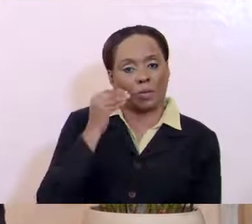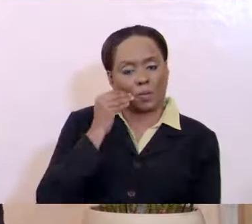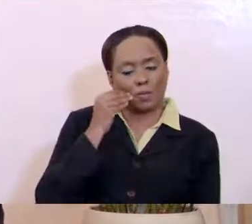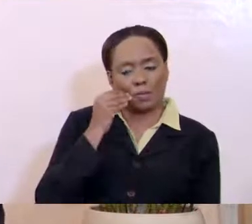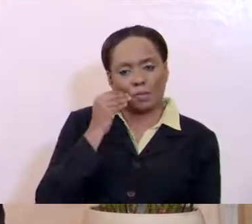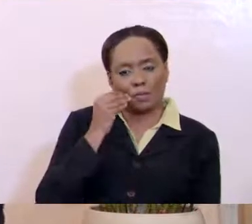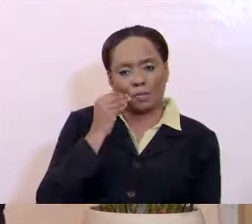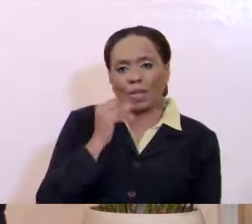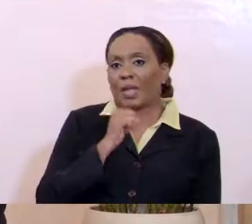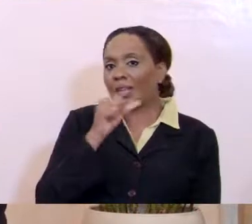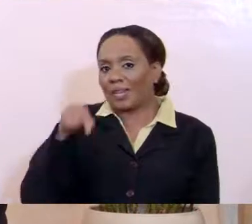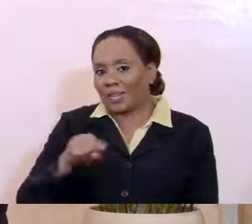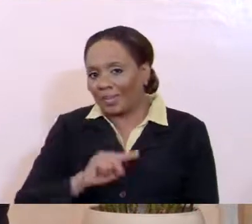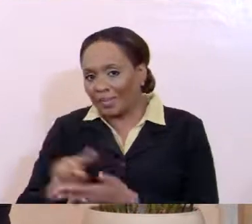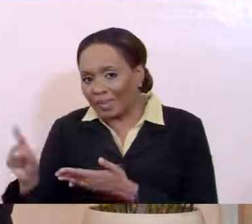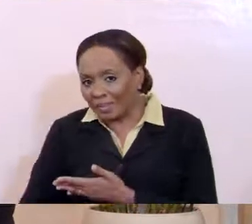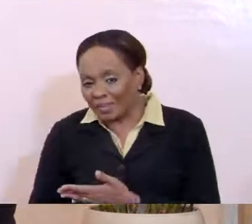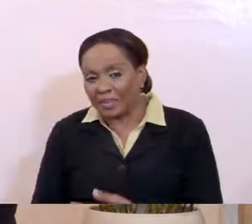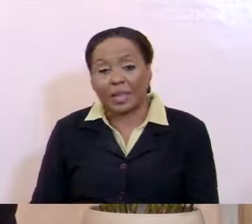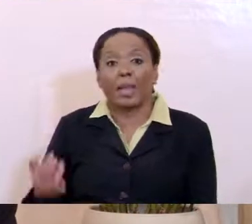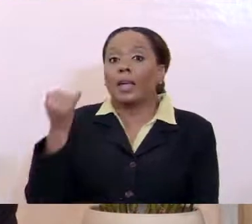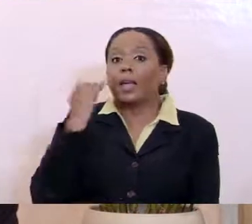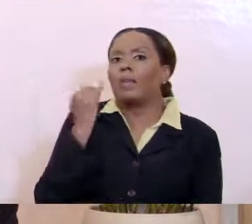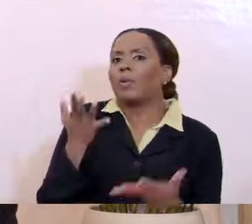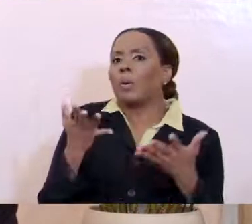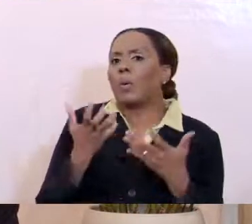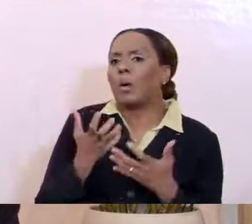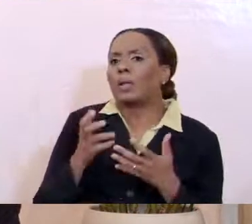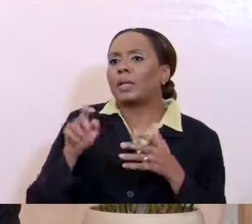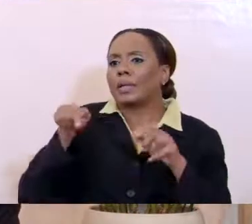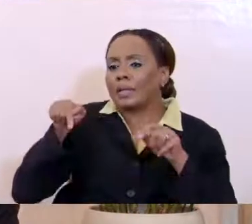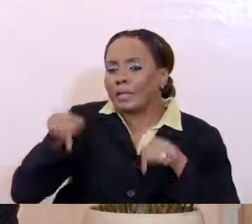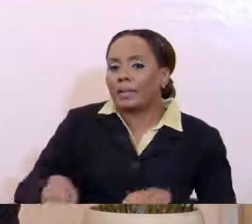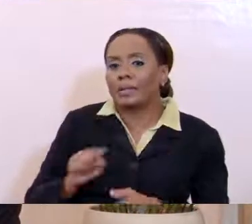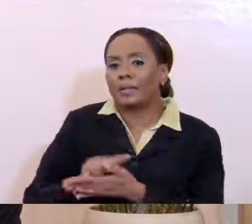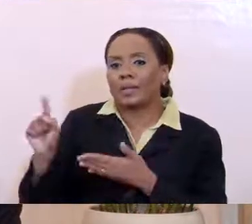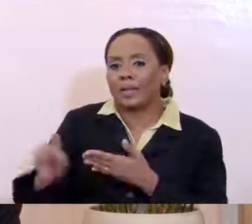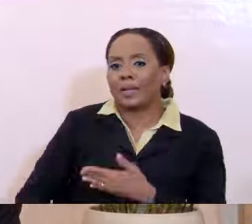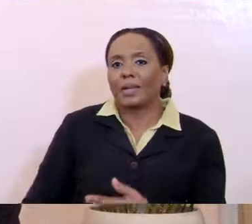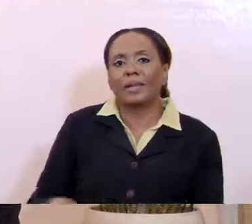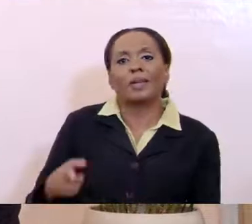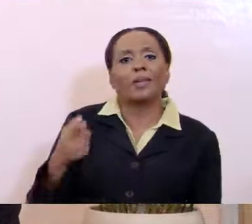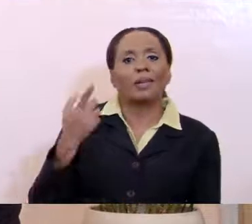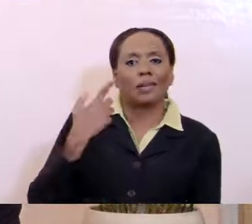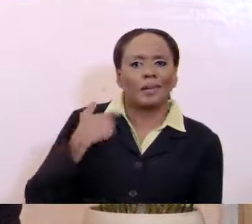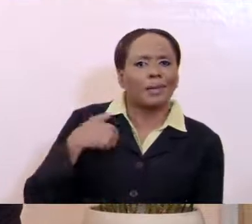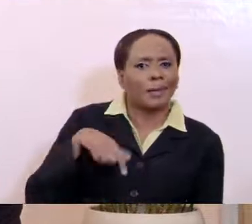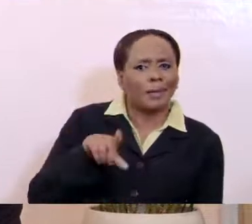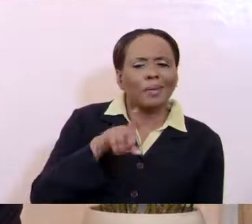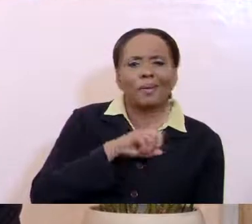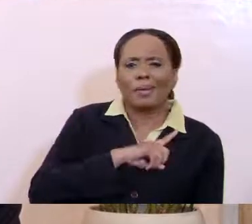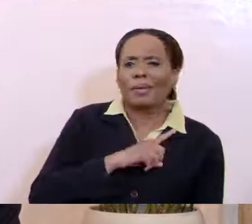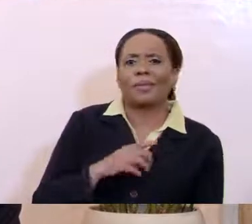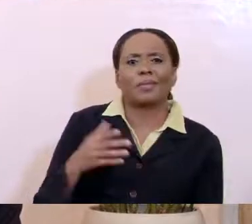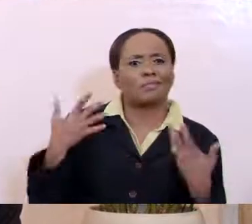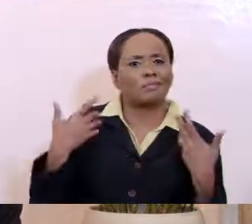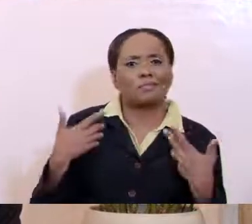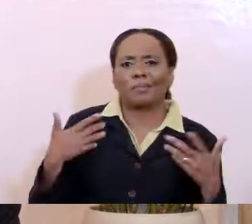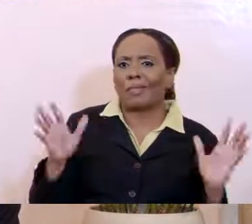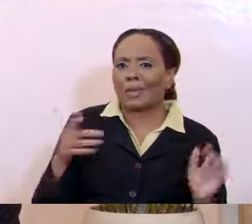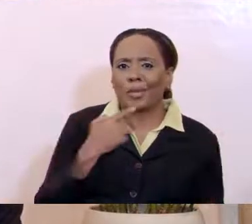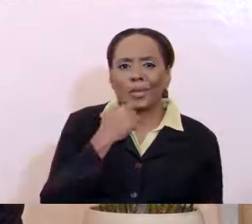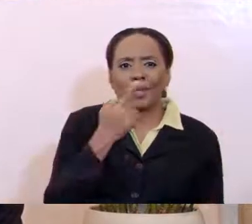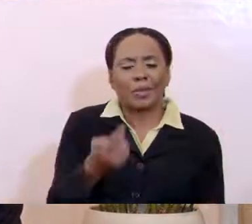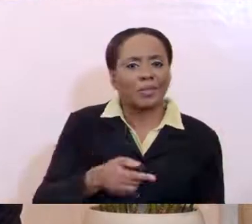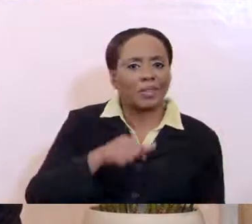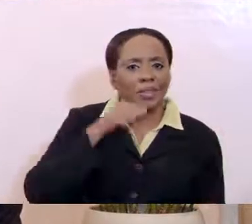put that kind of measure in place for this weekend, there is absolutely no doubt in the mind of any of us that the Prime Minister would have indicated